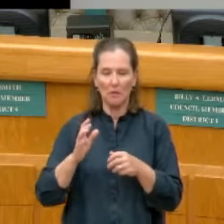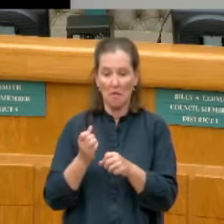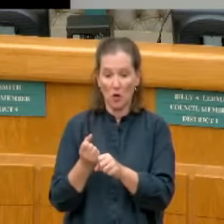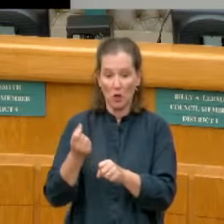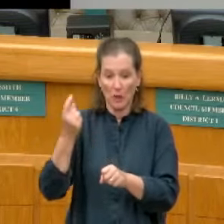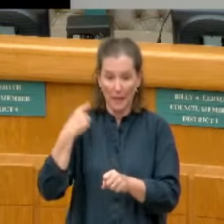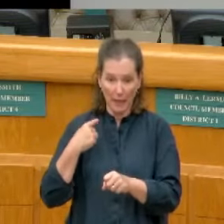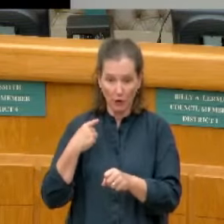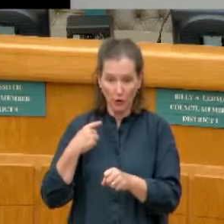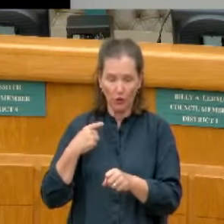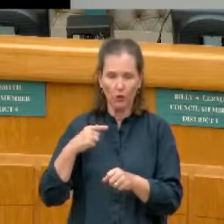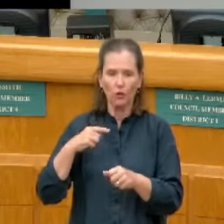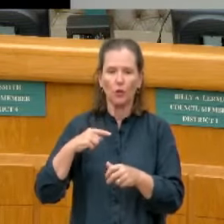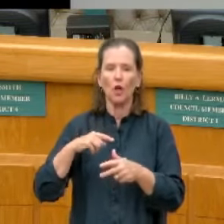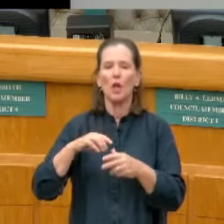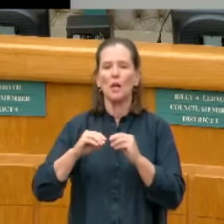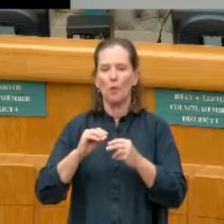of death in Nueces County.